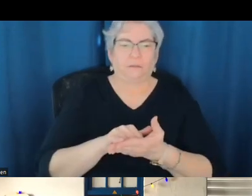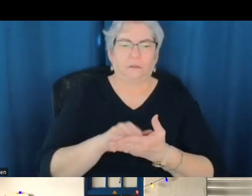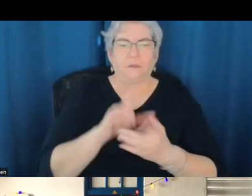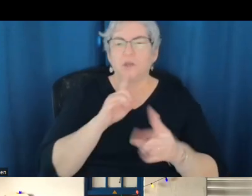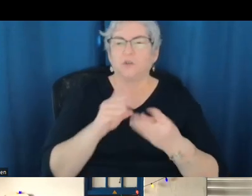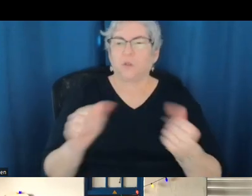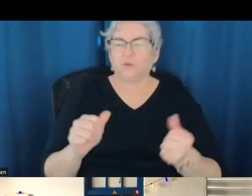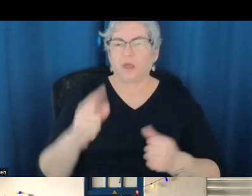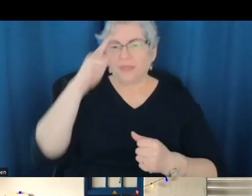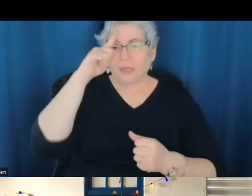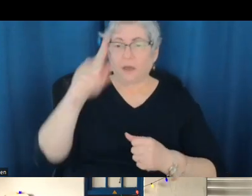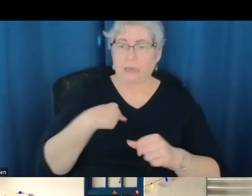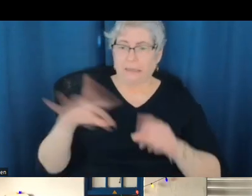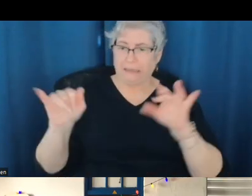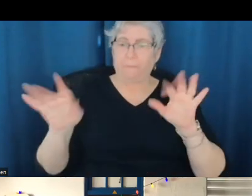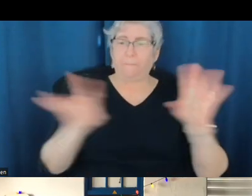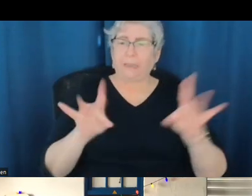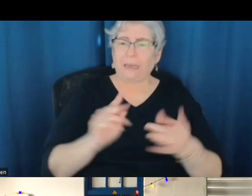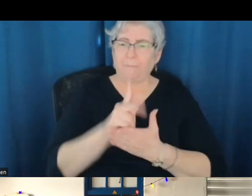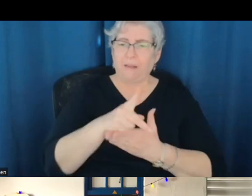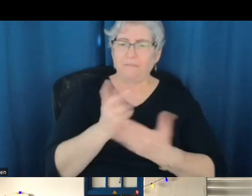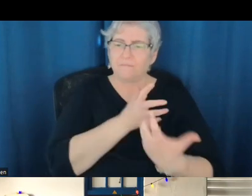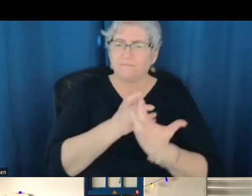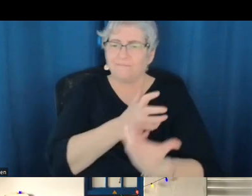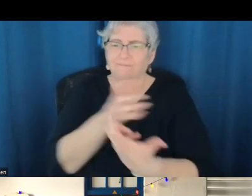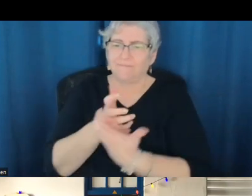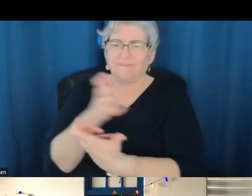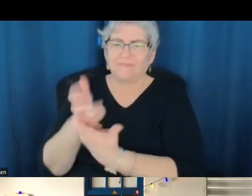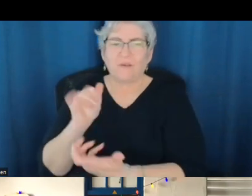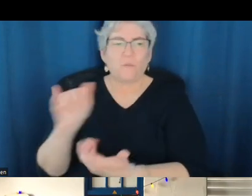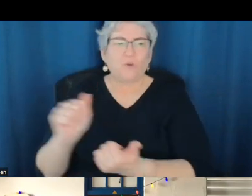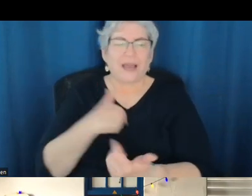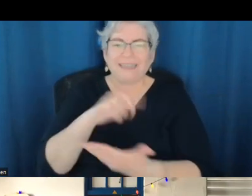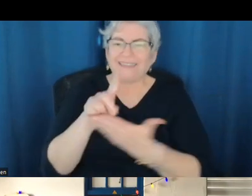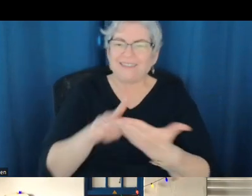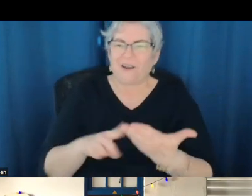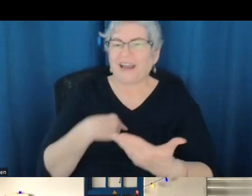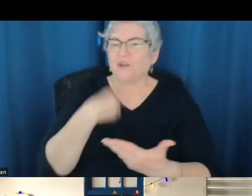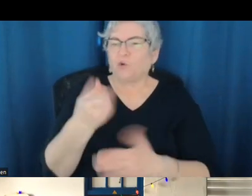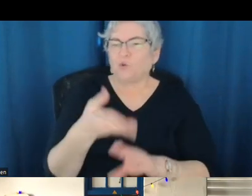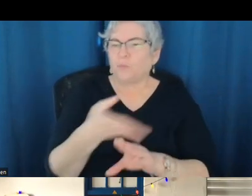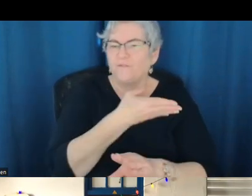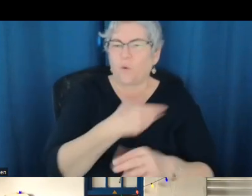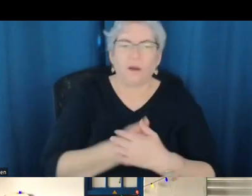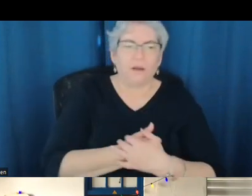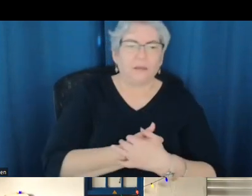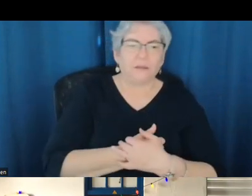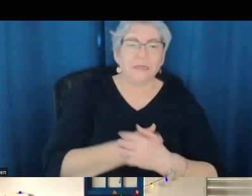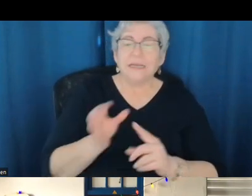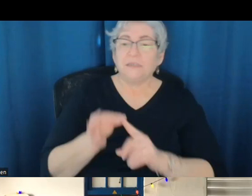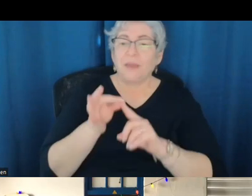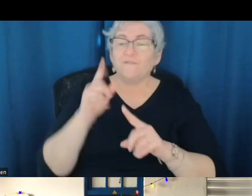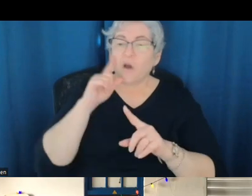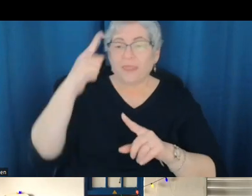Consider how the plants you have selected fit into the various design considerations mentioned earlier, especially the